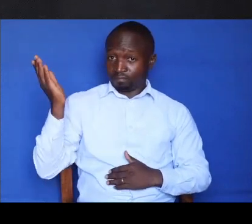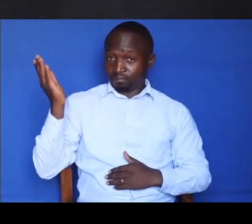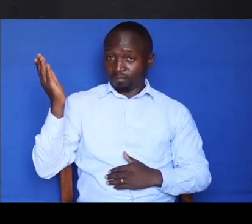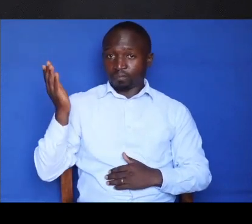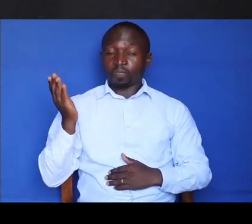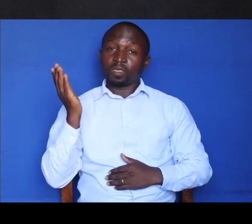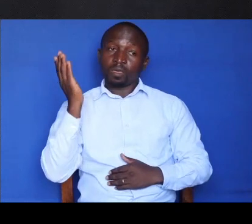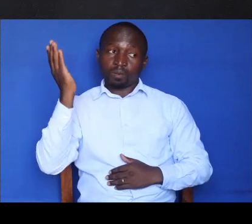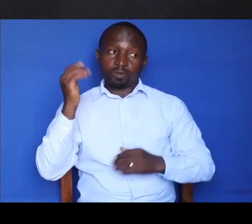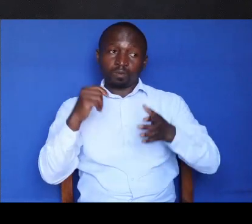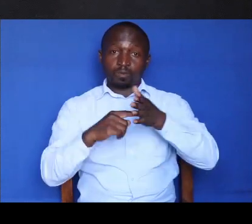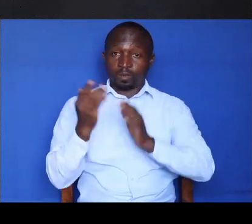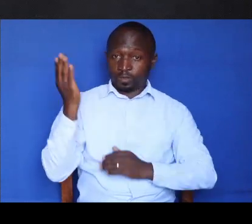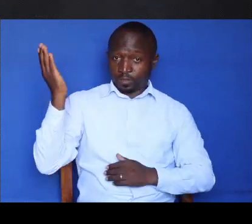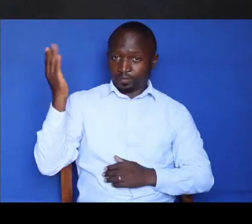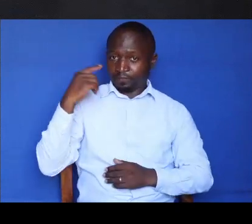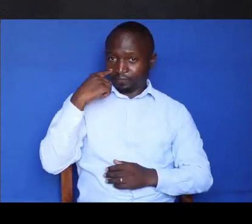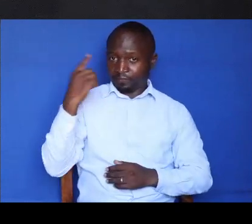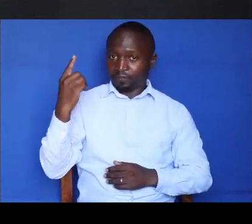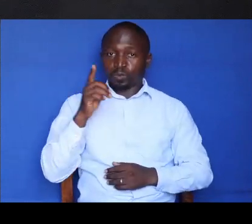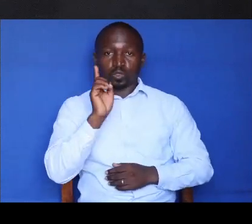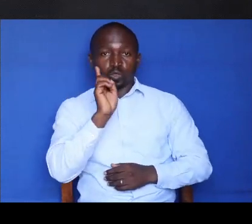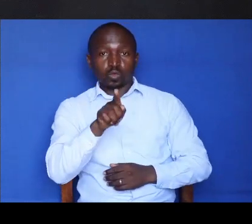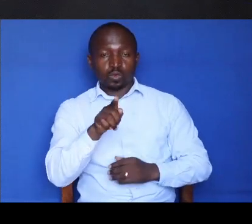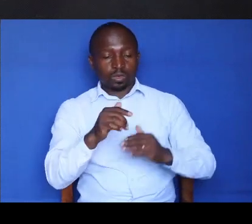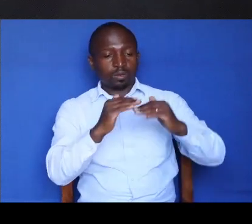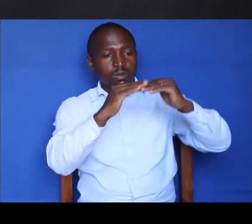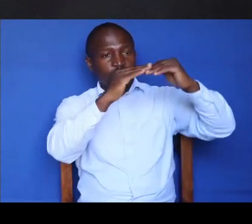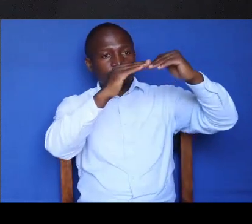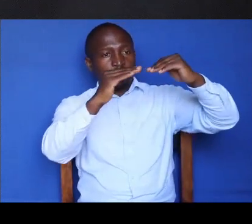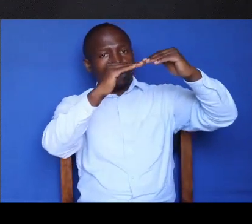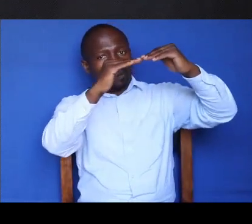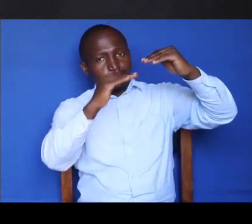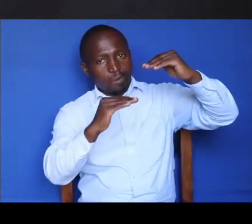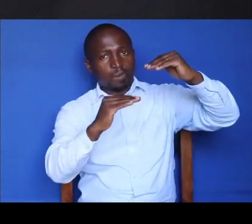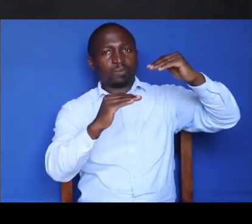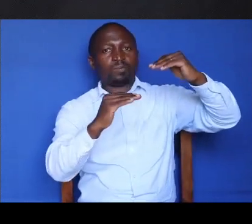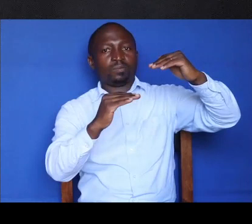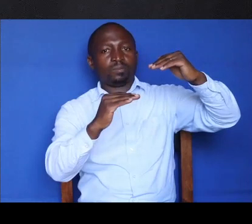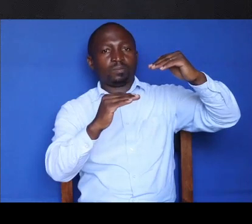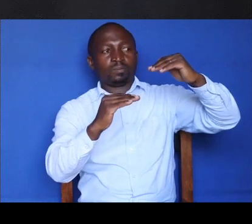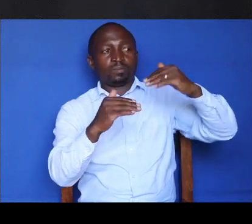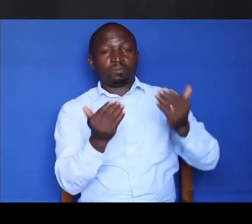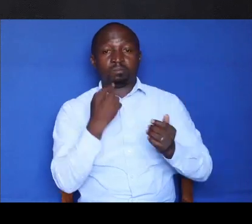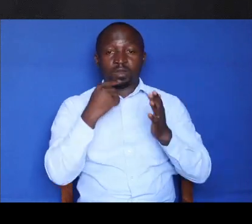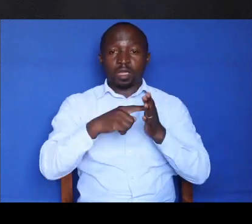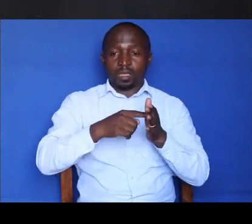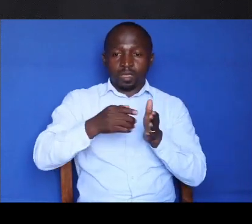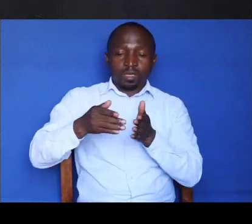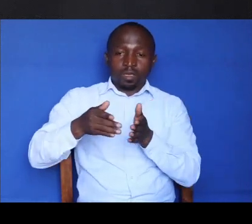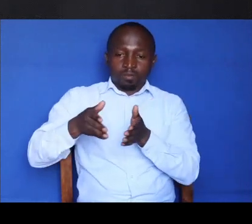at here, there is a sharp break, sudden fall of the